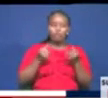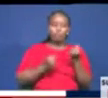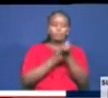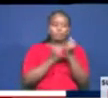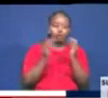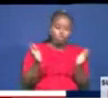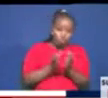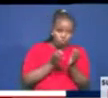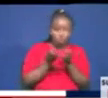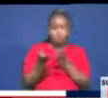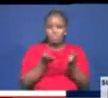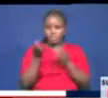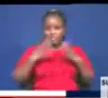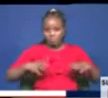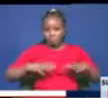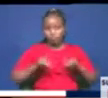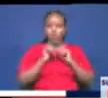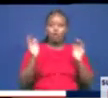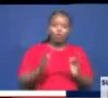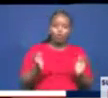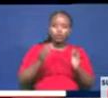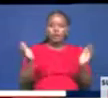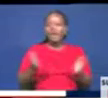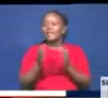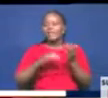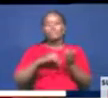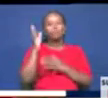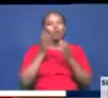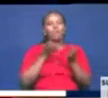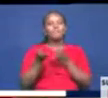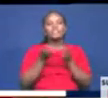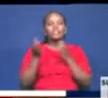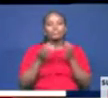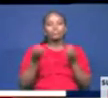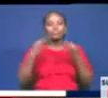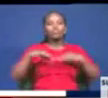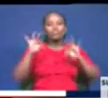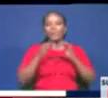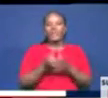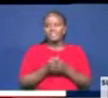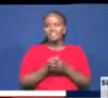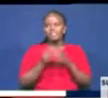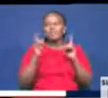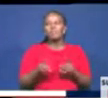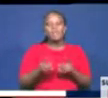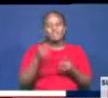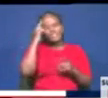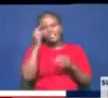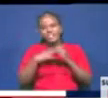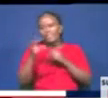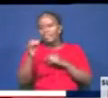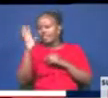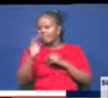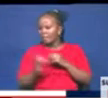in turn will encourage informal business in all the counties to formalize. It's not good for us to be saying 80% of our businesses are in the informal